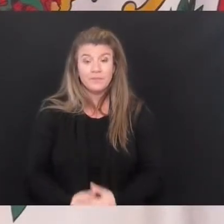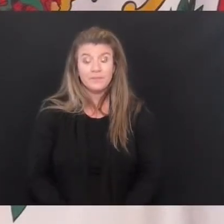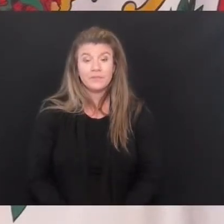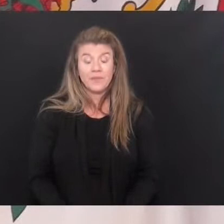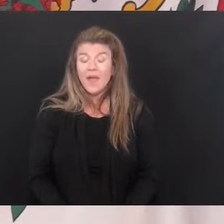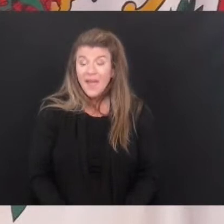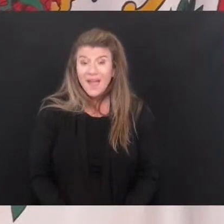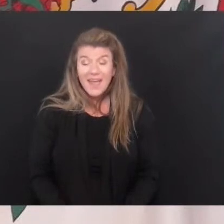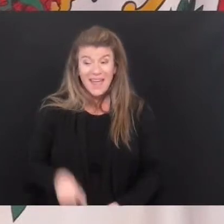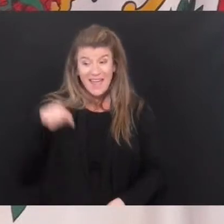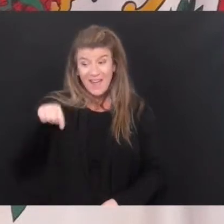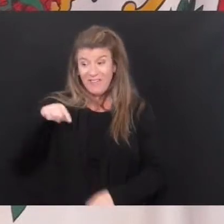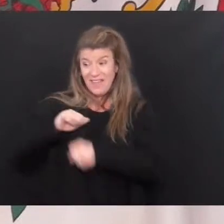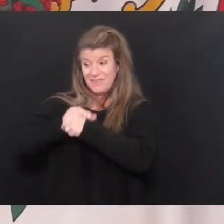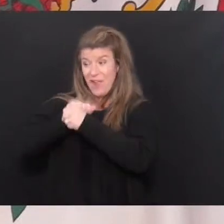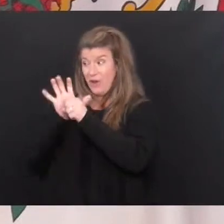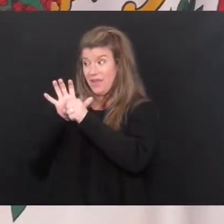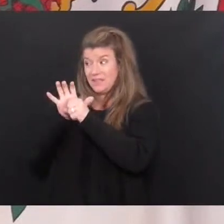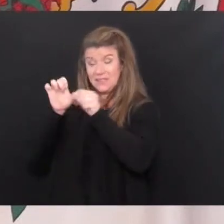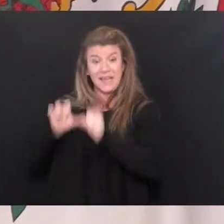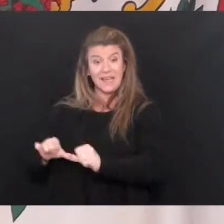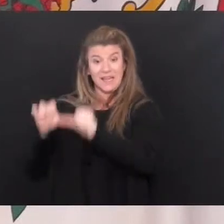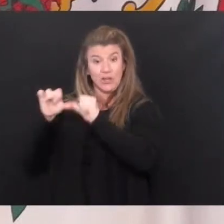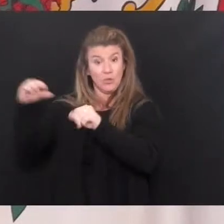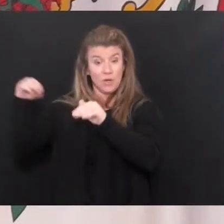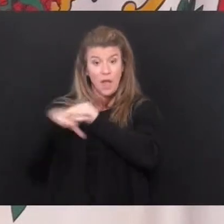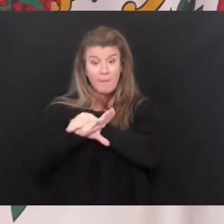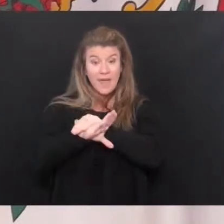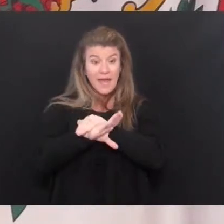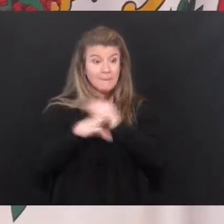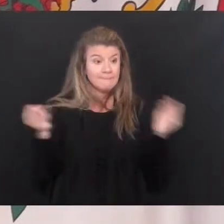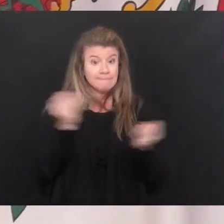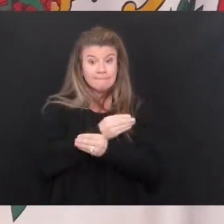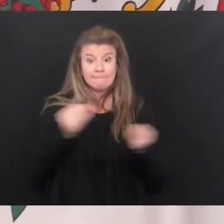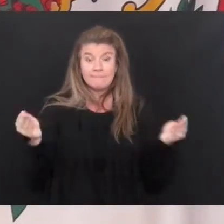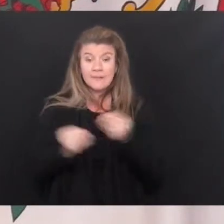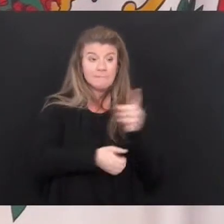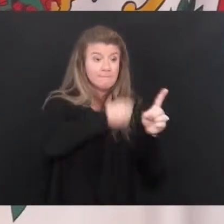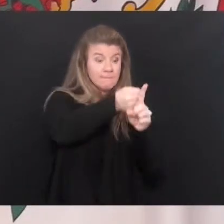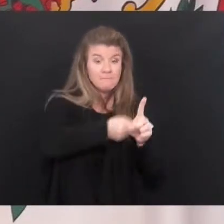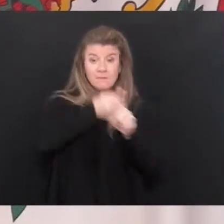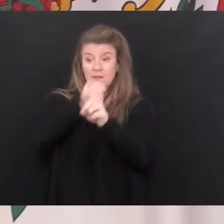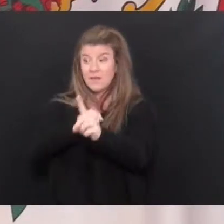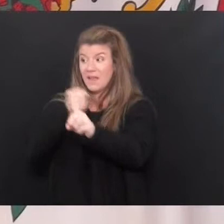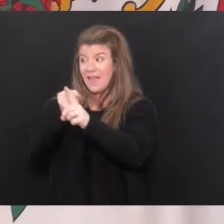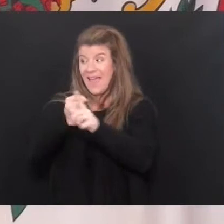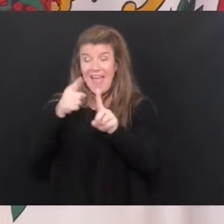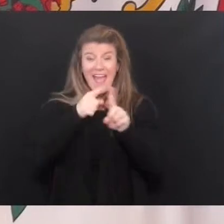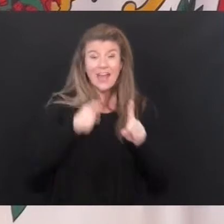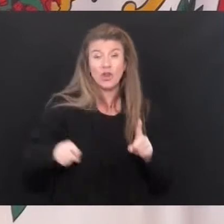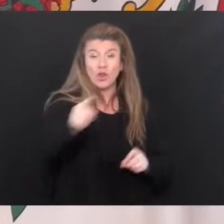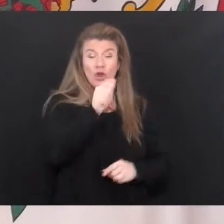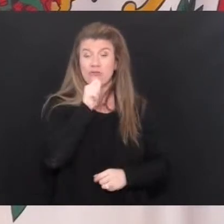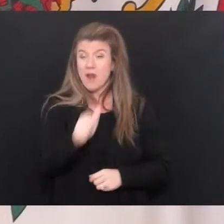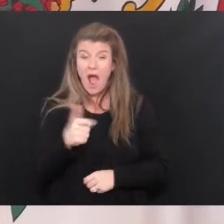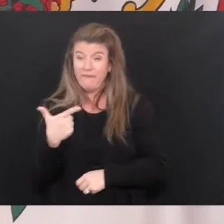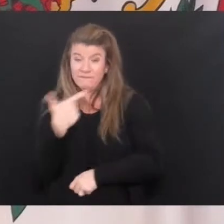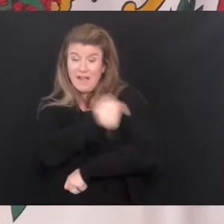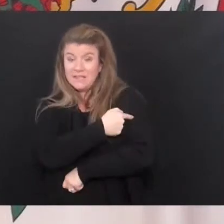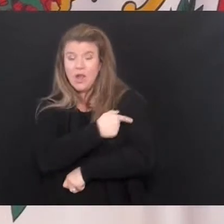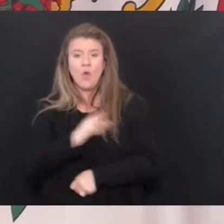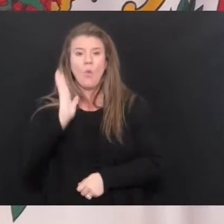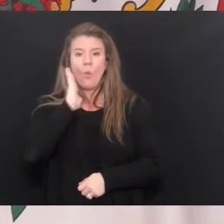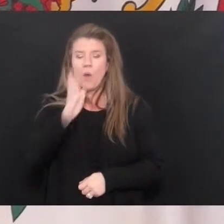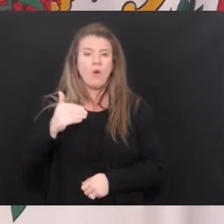If these variants catch hold and we aren't vaccinated in the state of West Virginia, we will absolutely have a